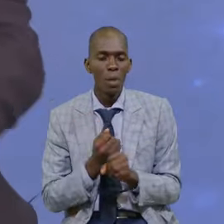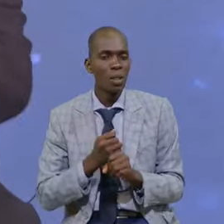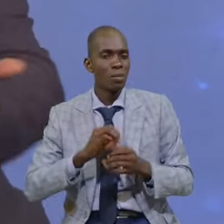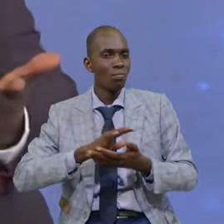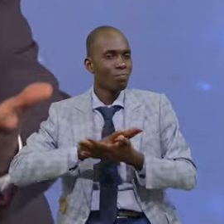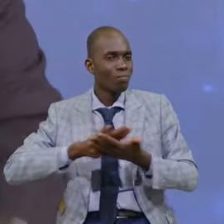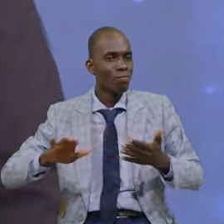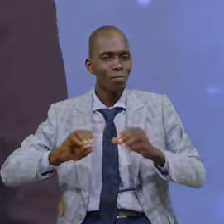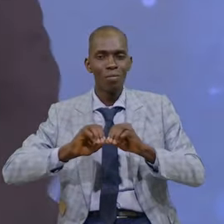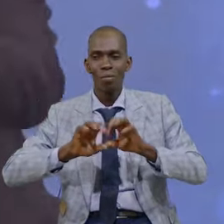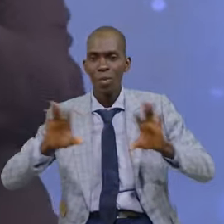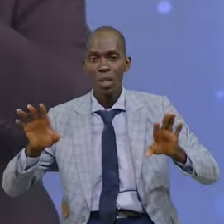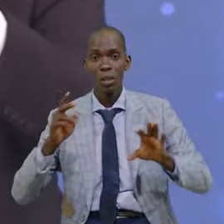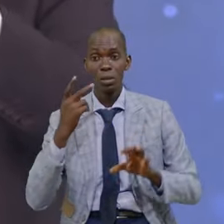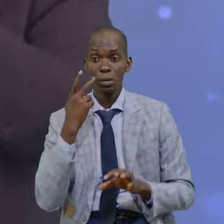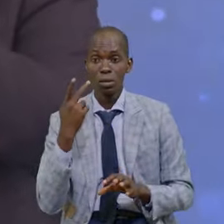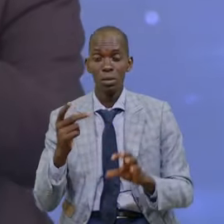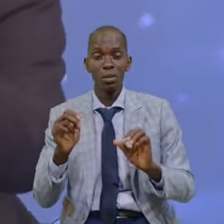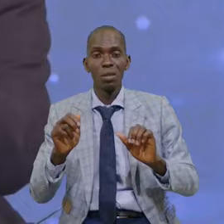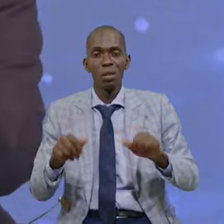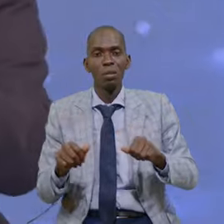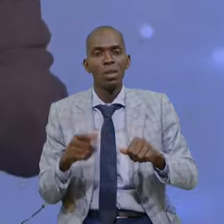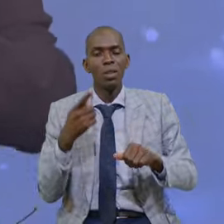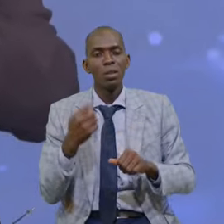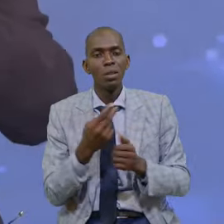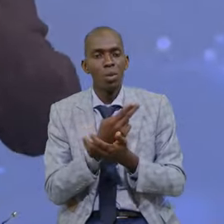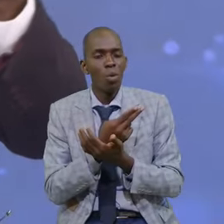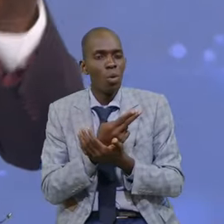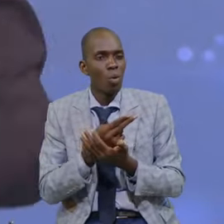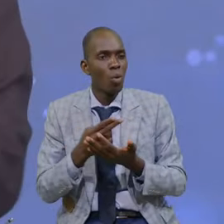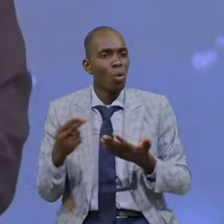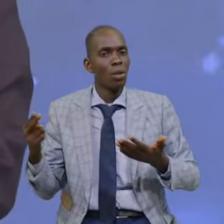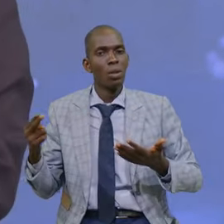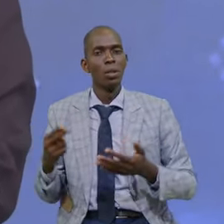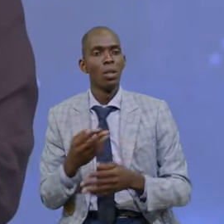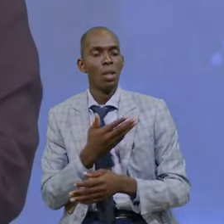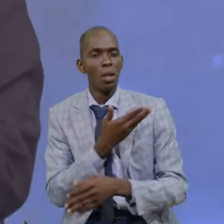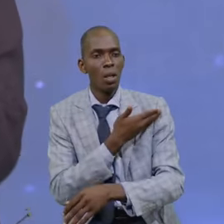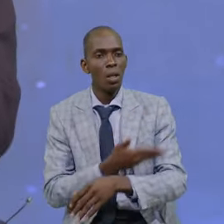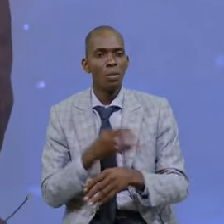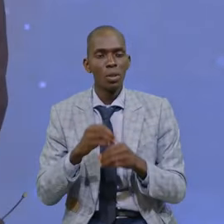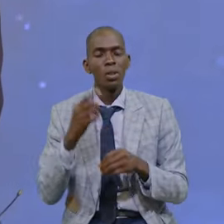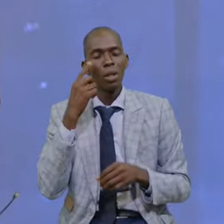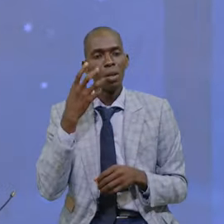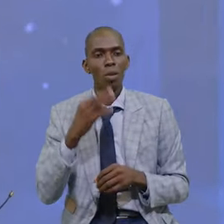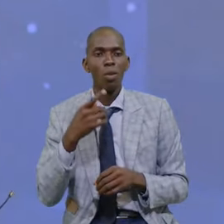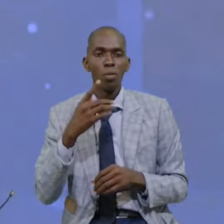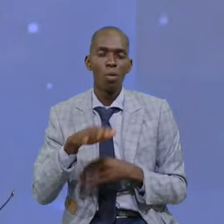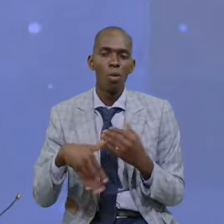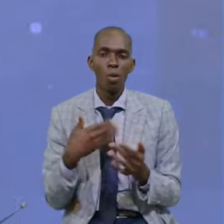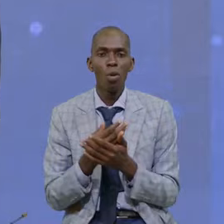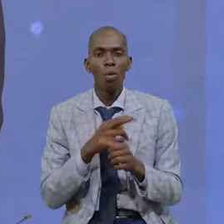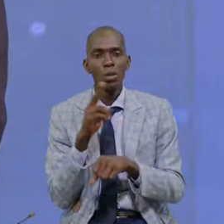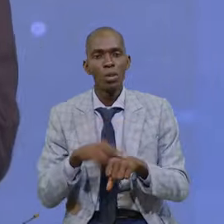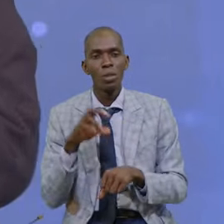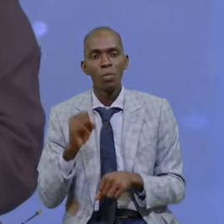bare, visible the holy arm in the eyes of the nations. And all the